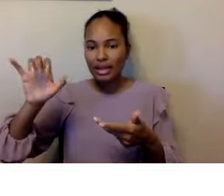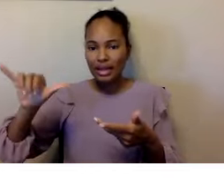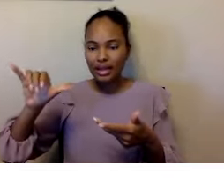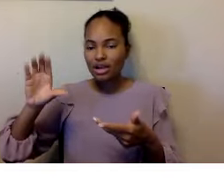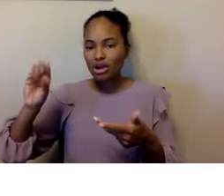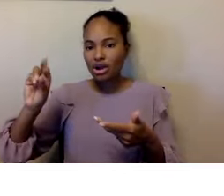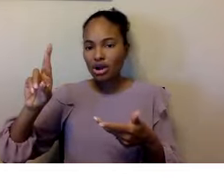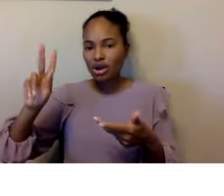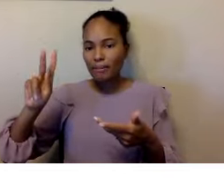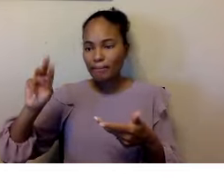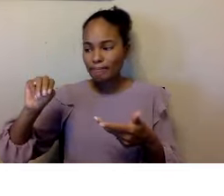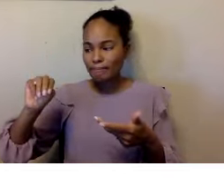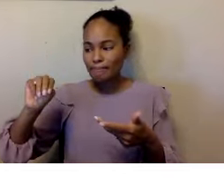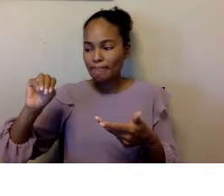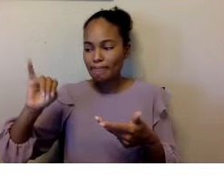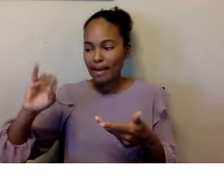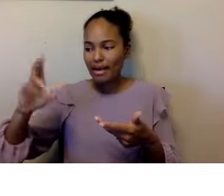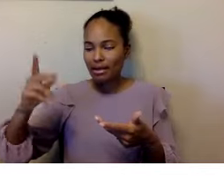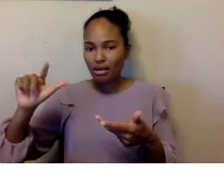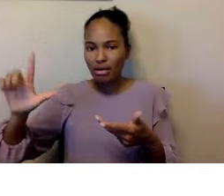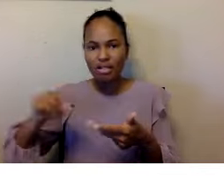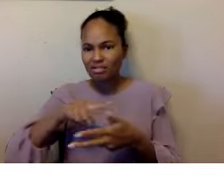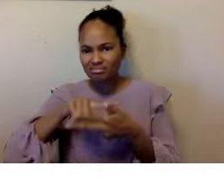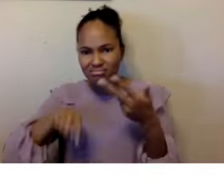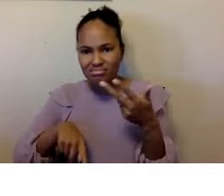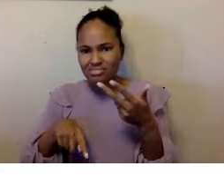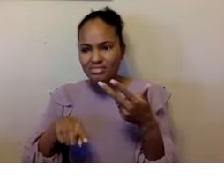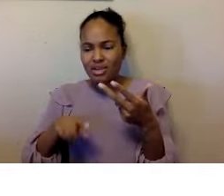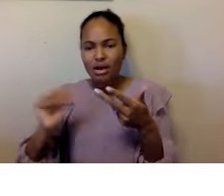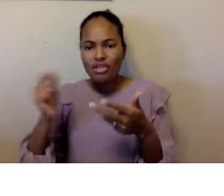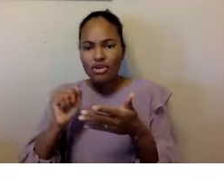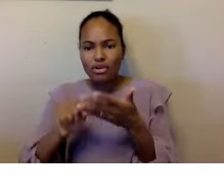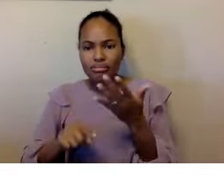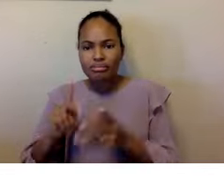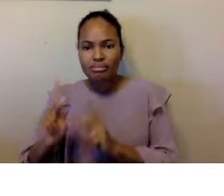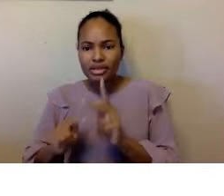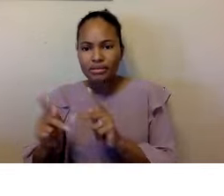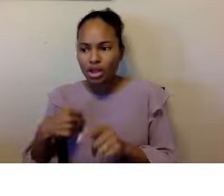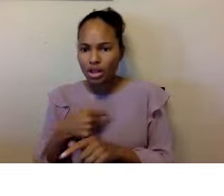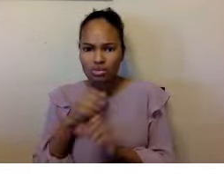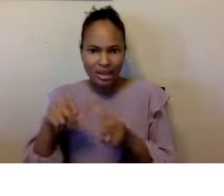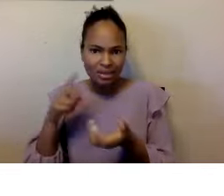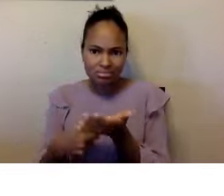to voting rights and other civil rights for African Americans. We could talk about